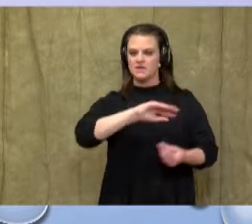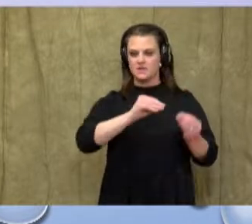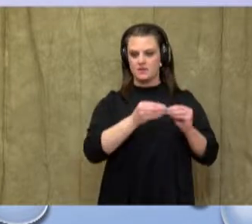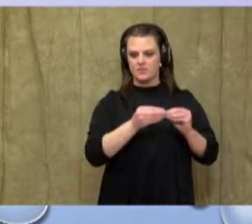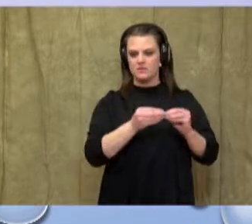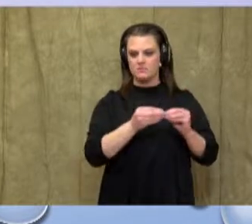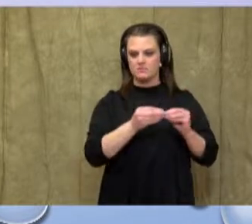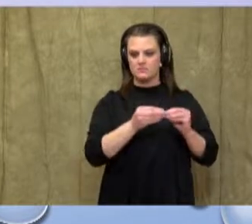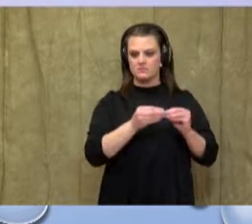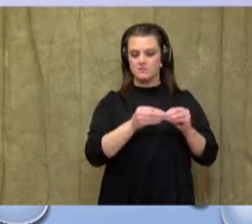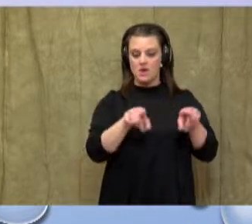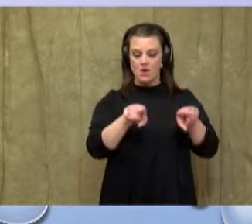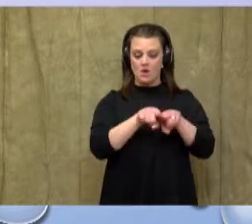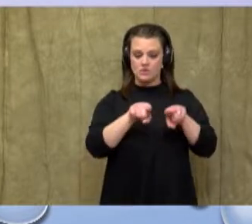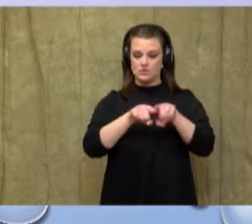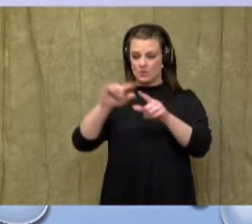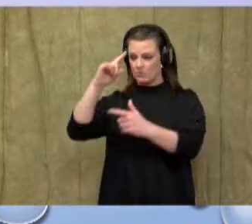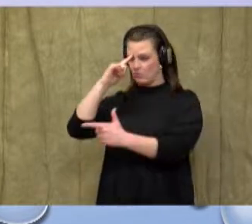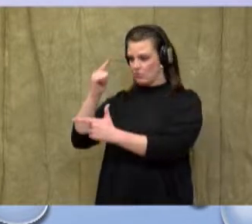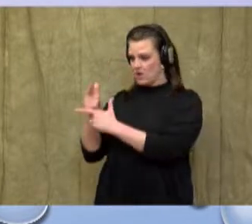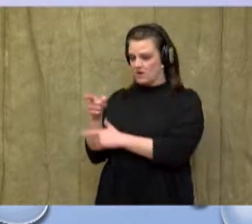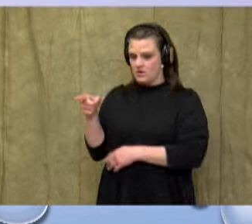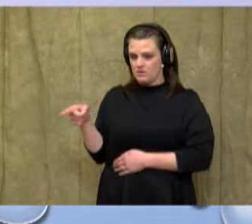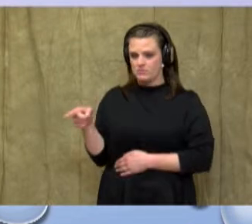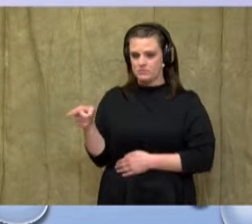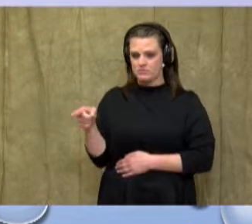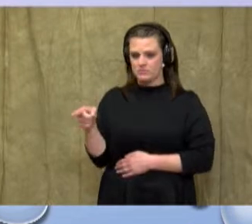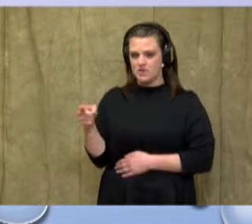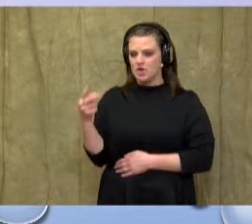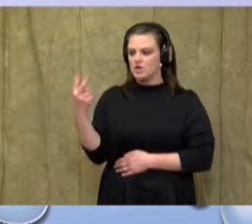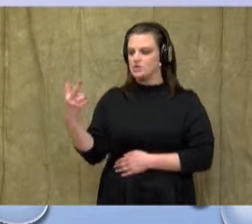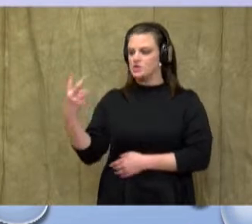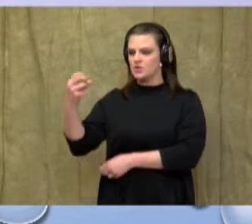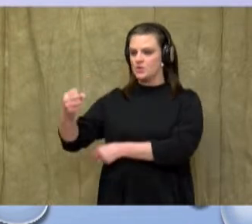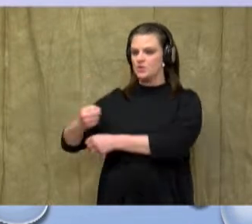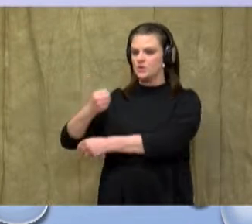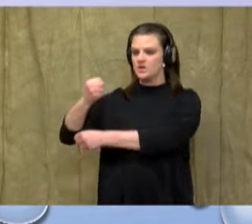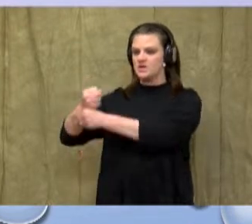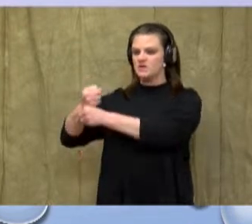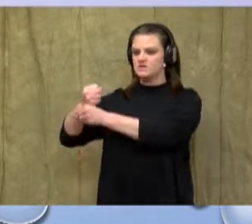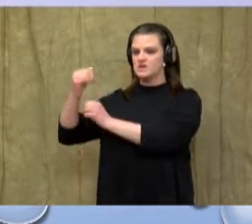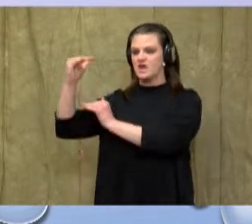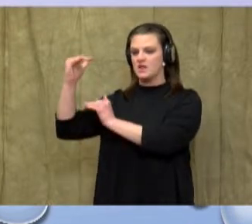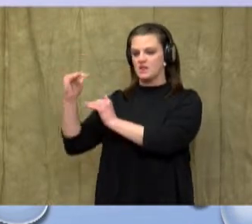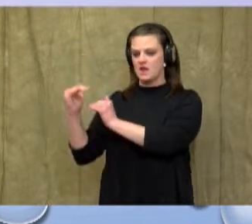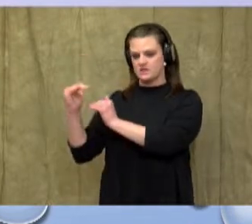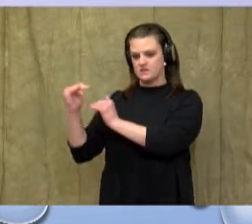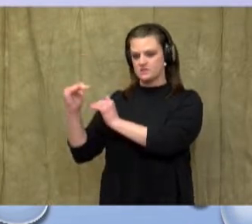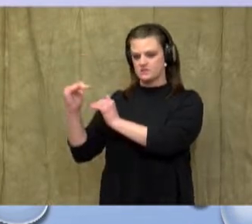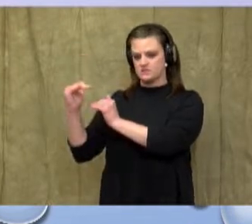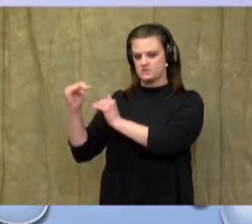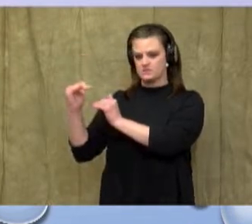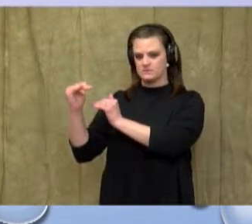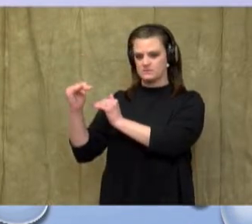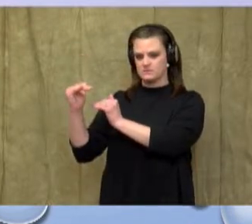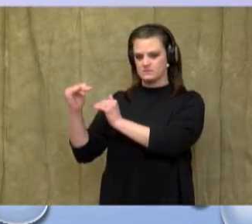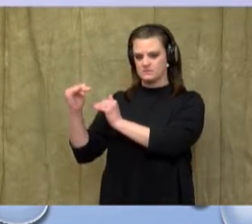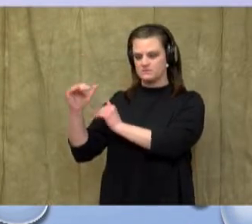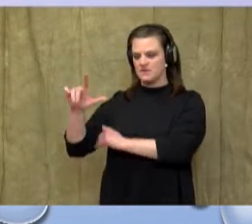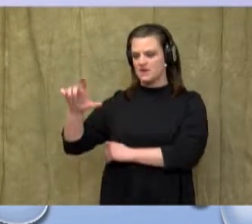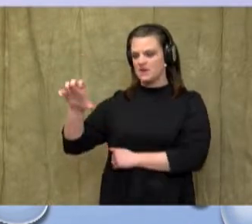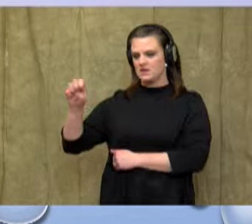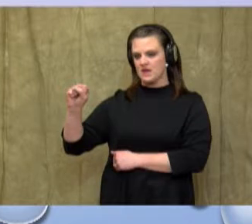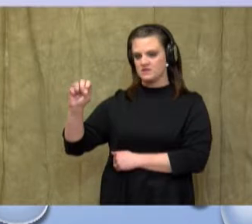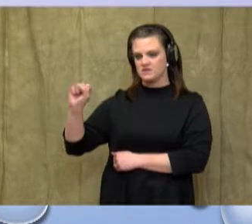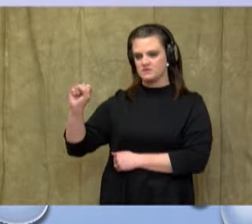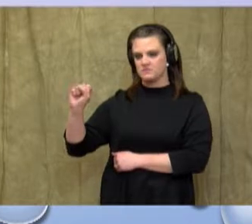also see that his brother is 2 years less. So I see